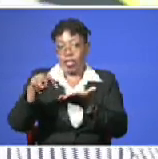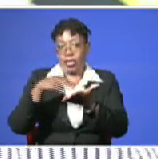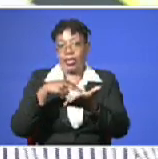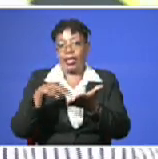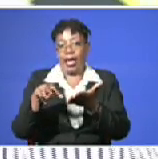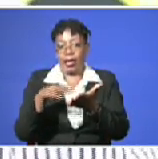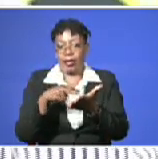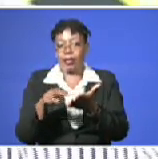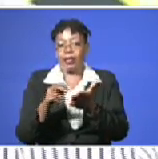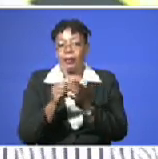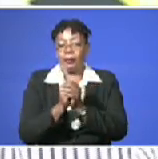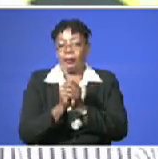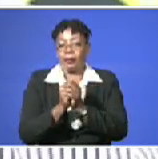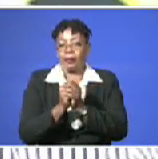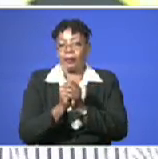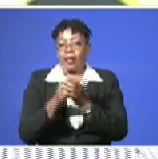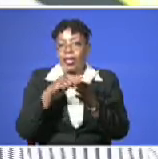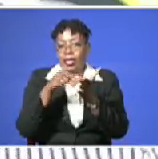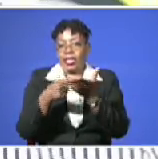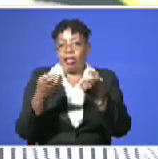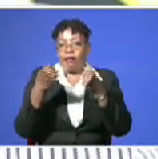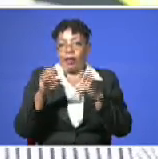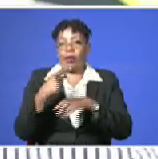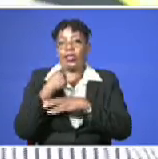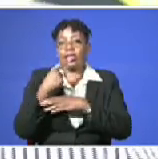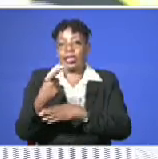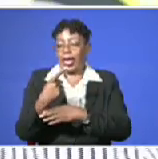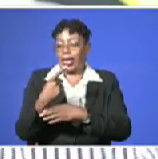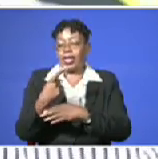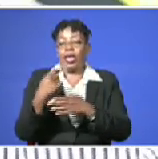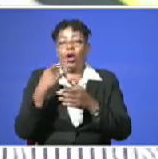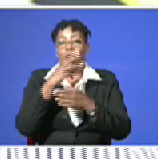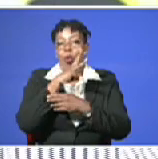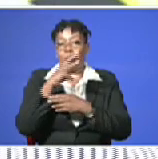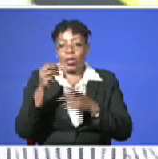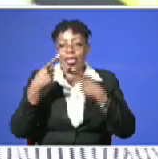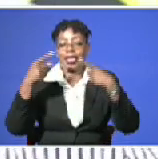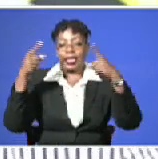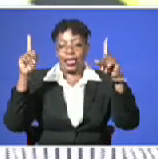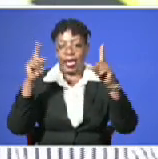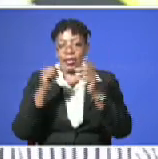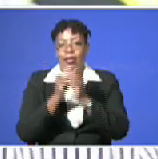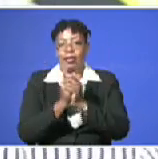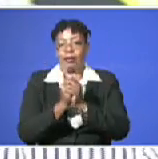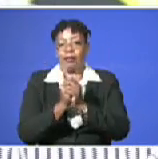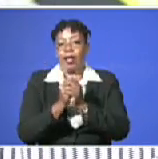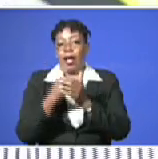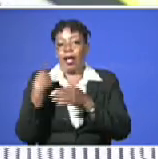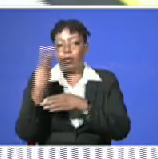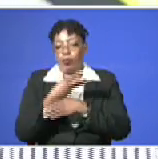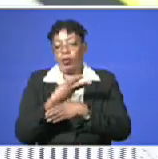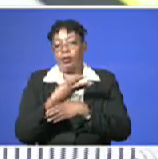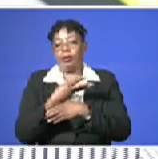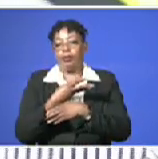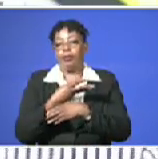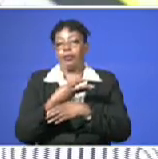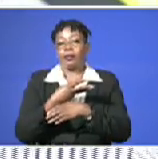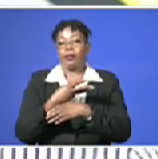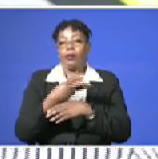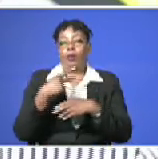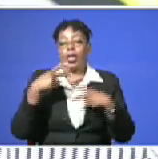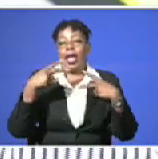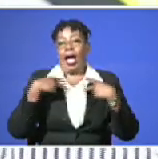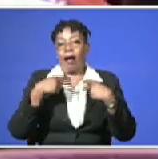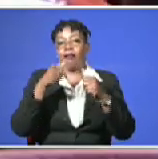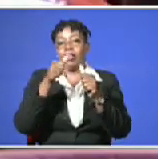Congress. And the event, like I said, was a smashing success, one that we intend to have each